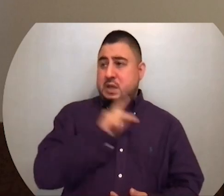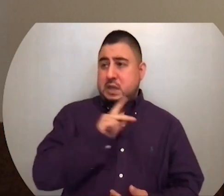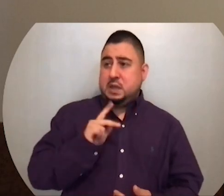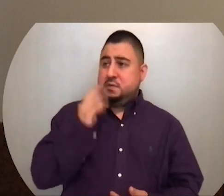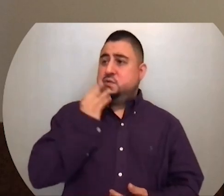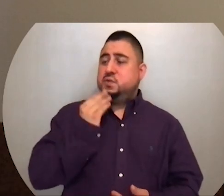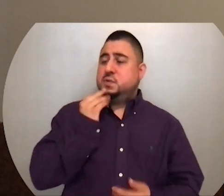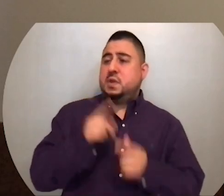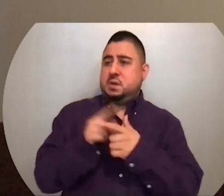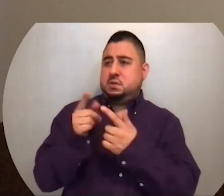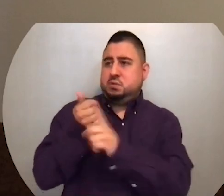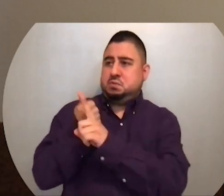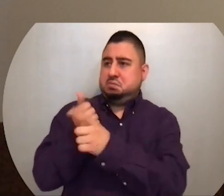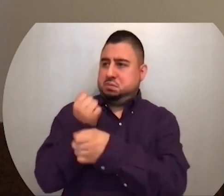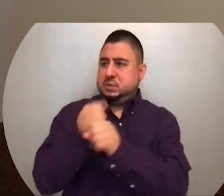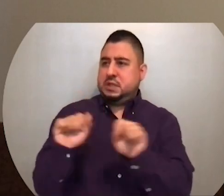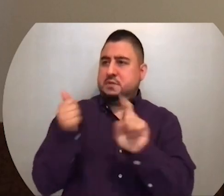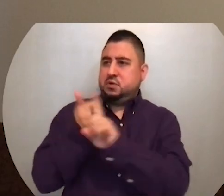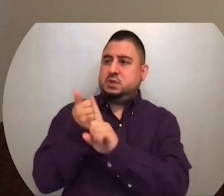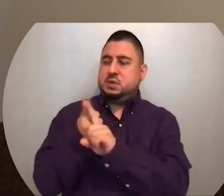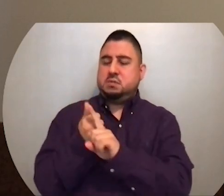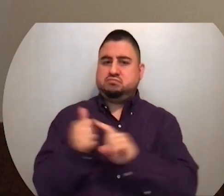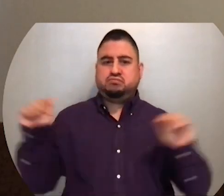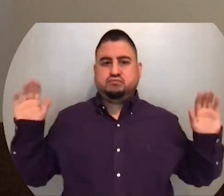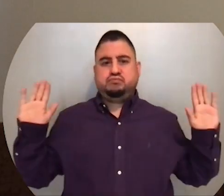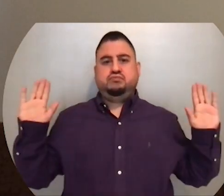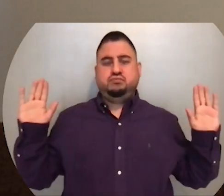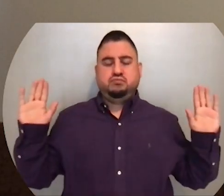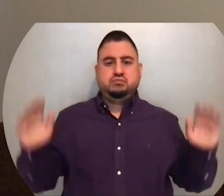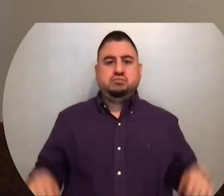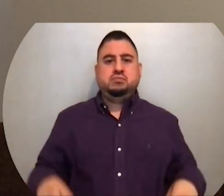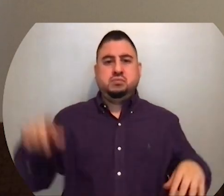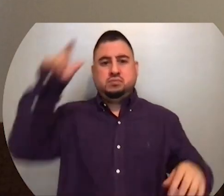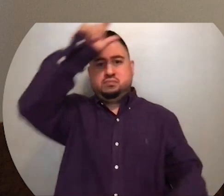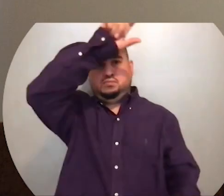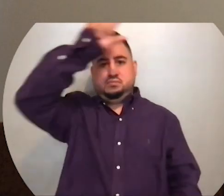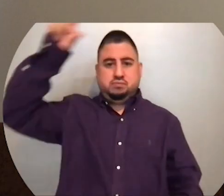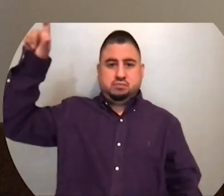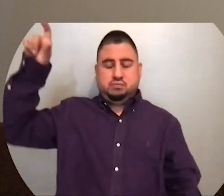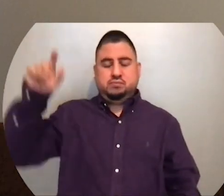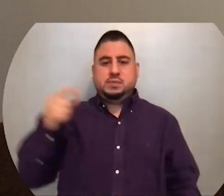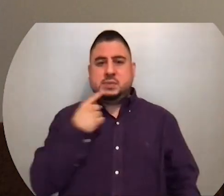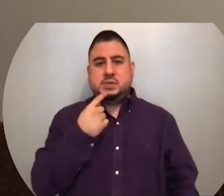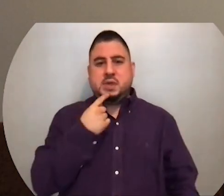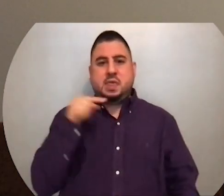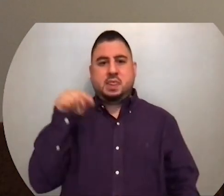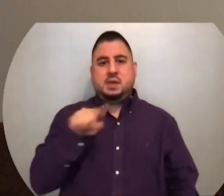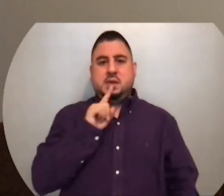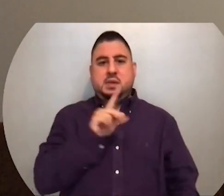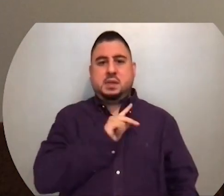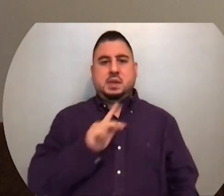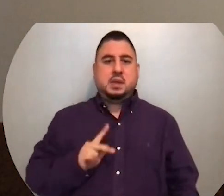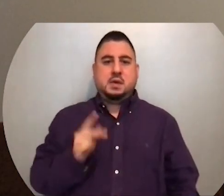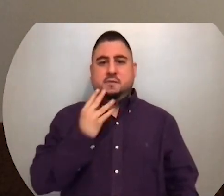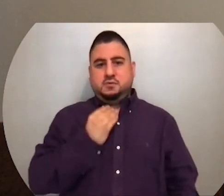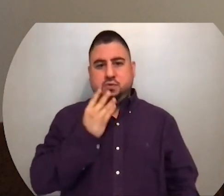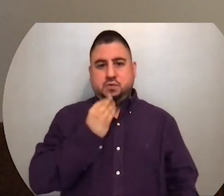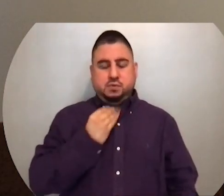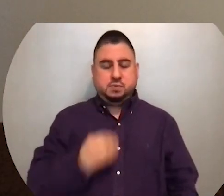of the Jews, save yourself." Above him there was an inscription that read, "This is the King of the